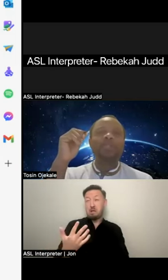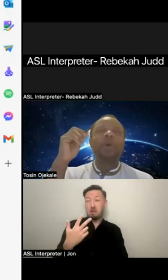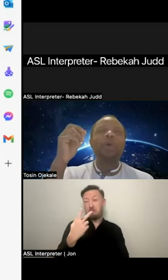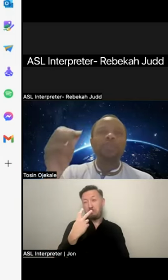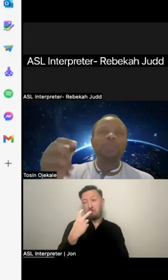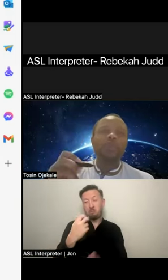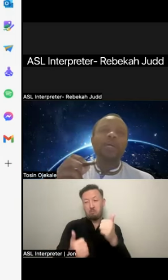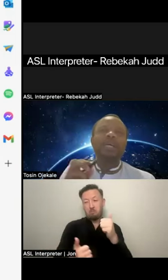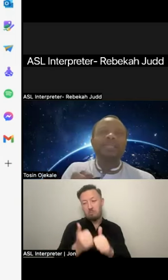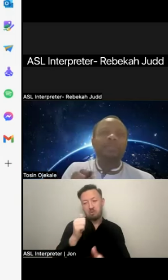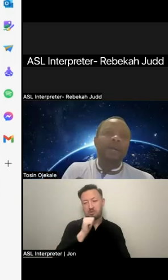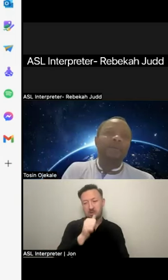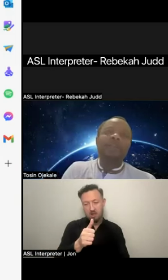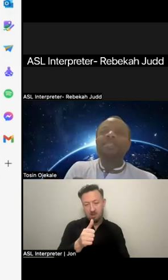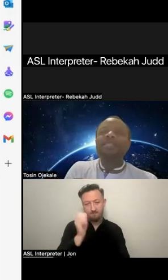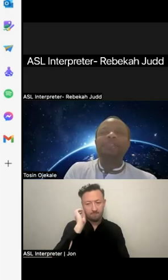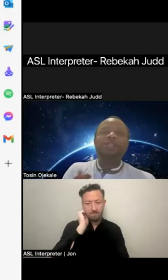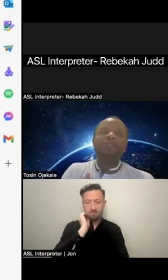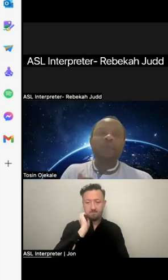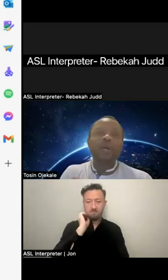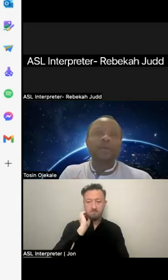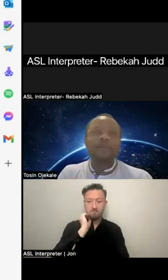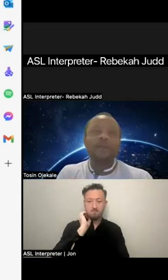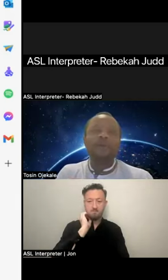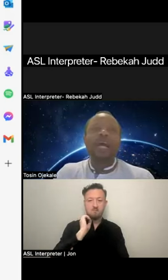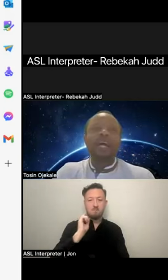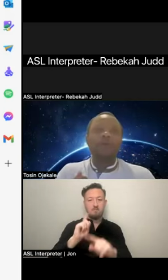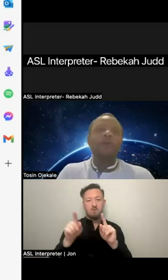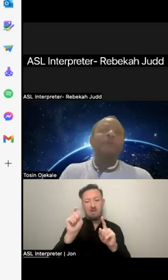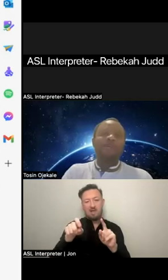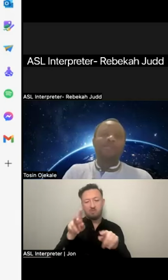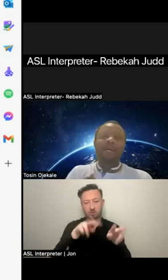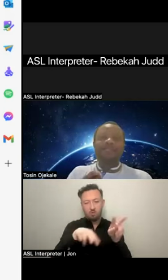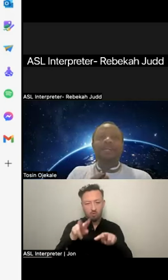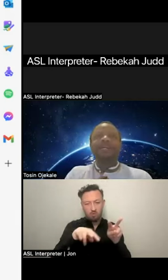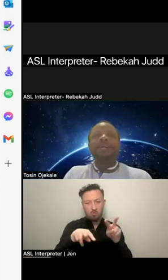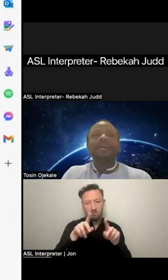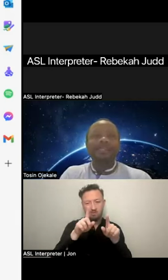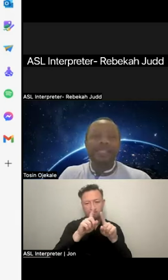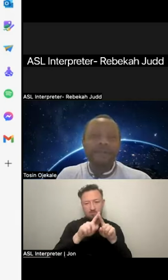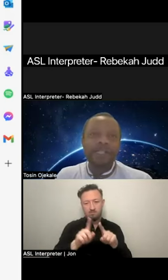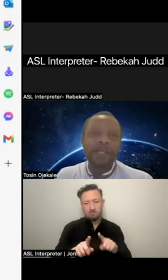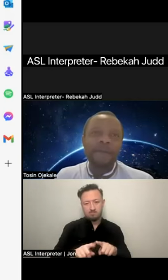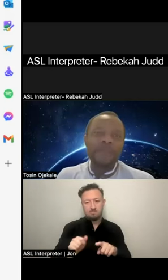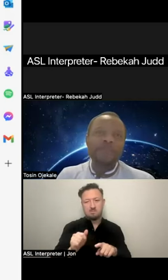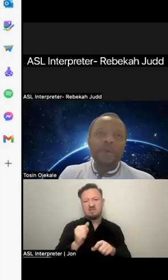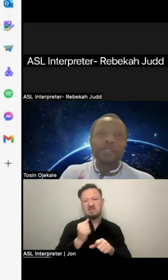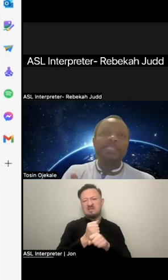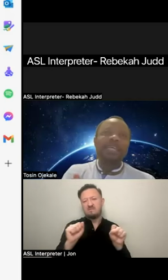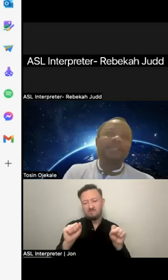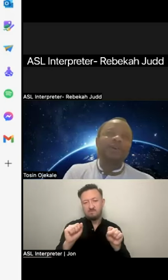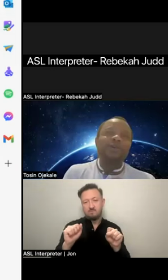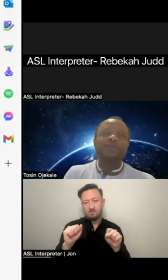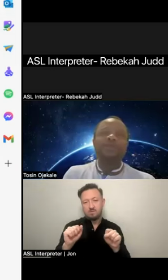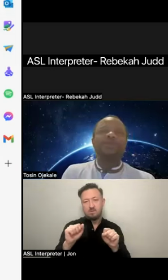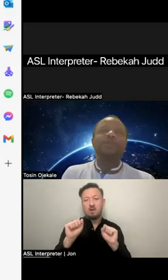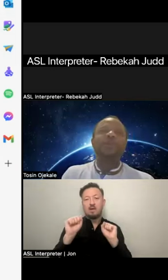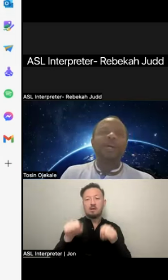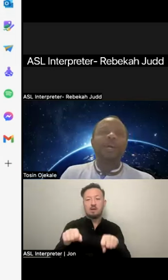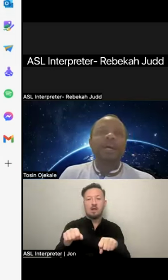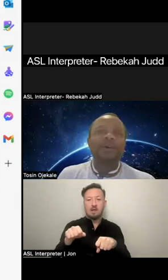but also it's part of the things that you need to look out for as your own personal safety, because it can cause